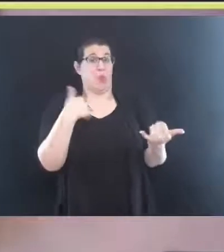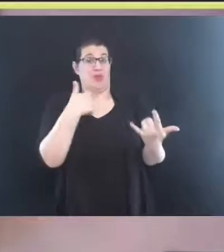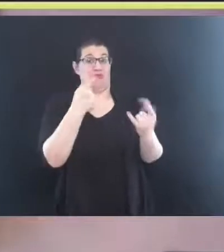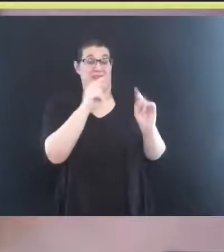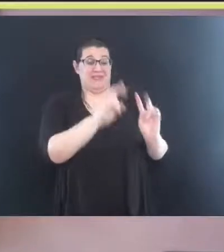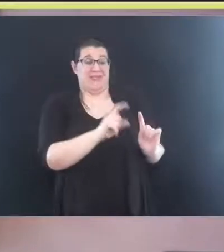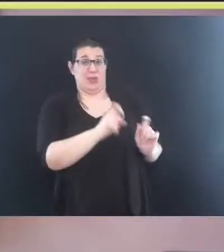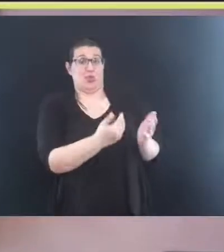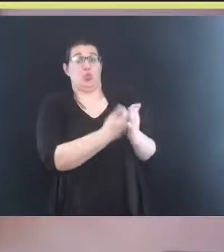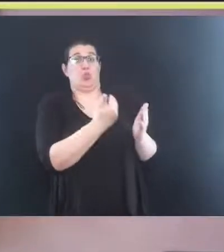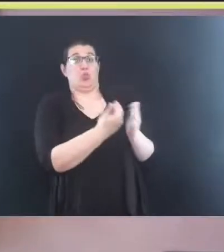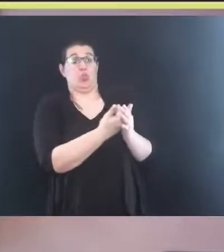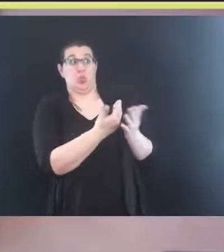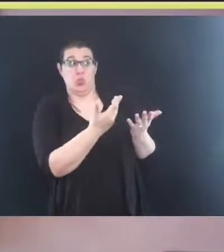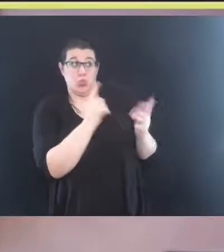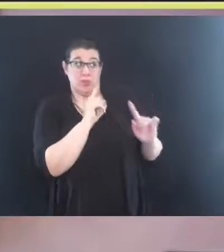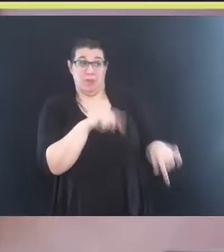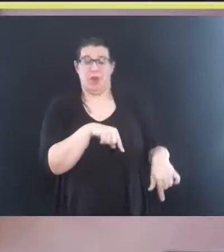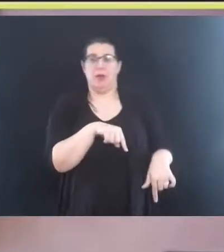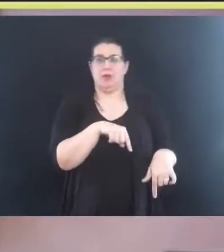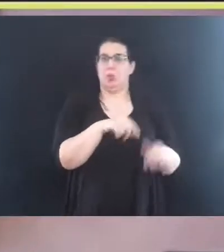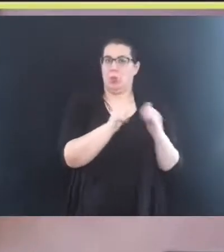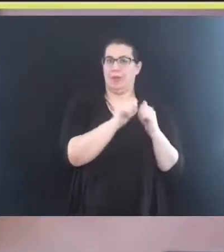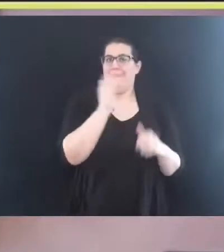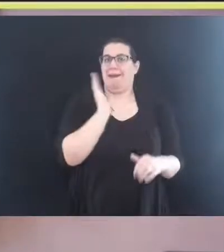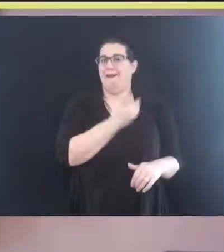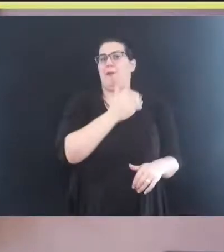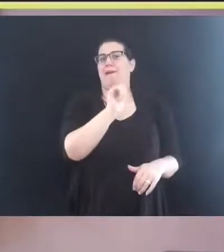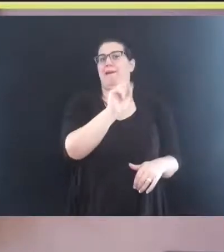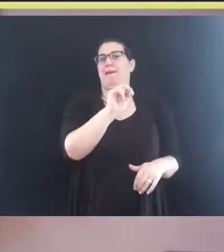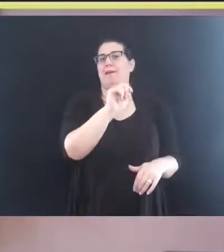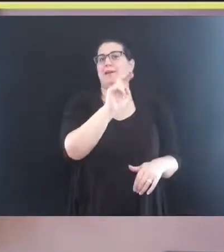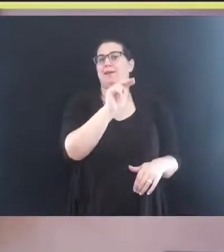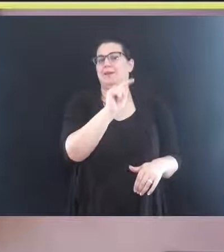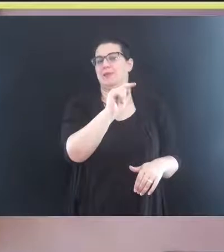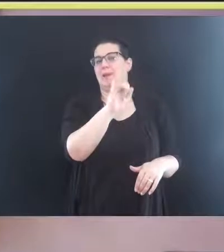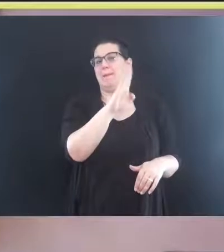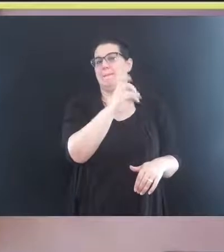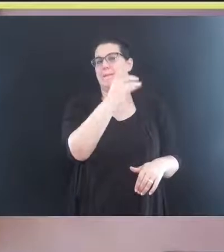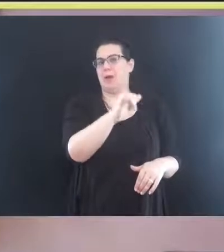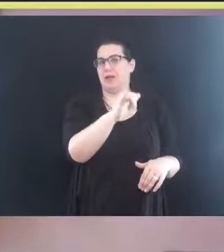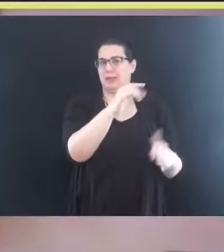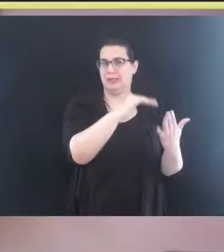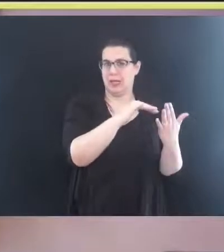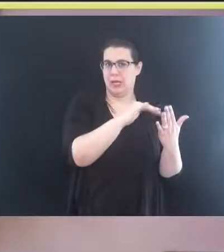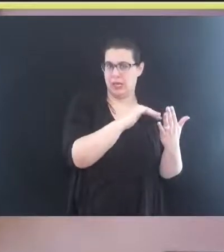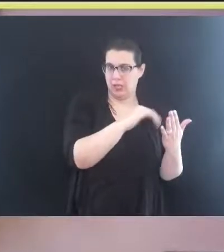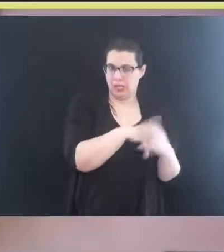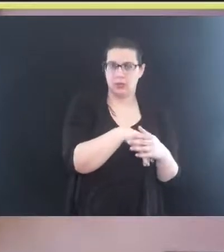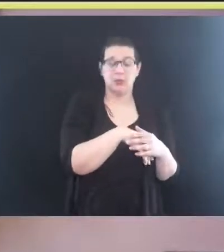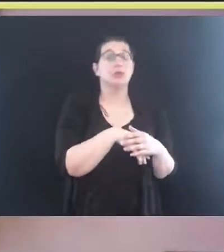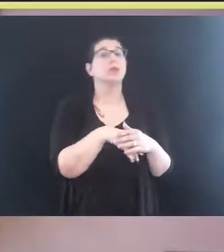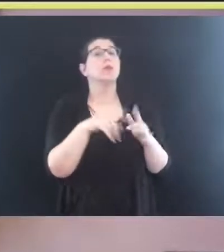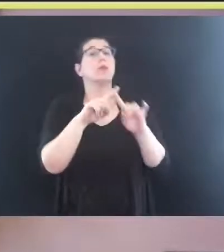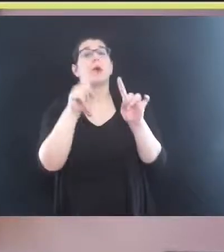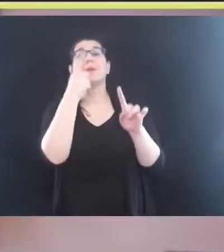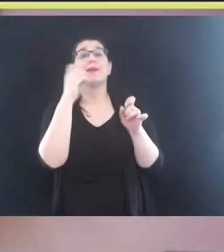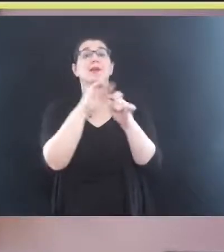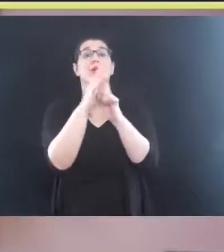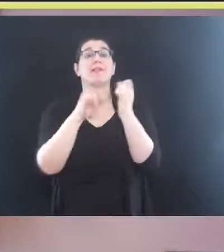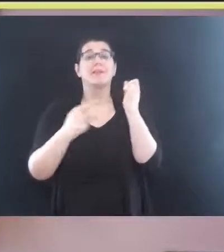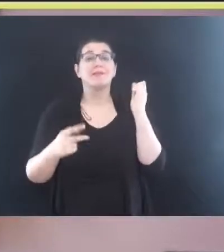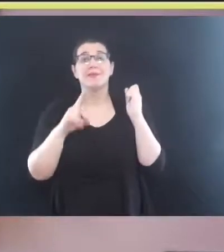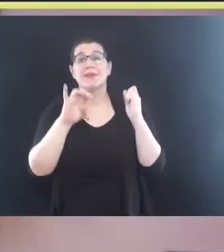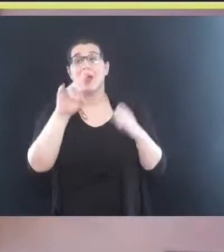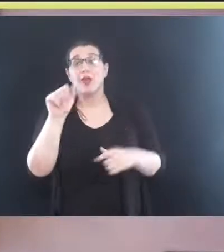doing with our antibody study. But in the presence of the Delta variant, even, a threshold that's